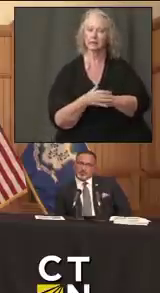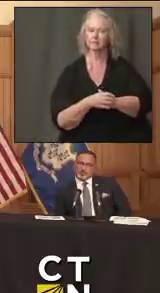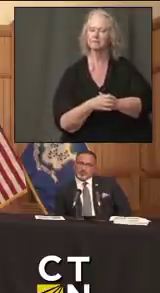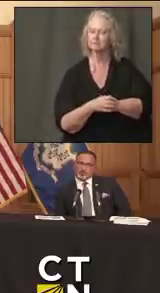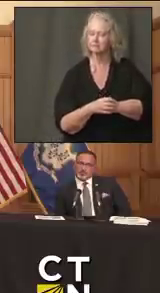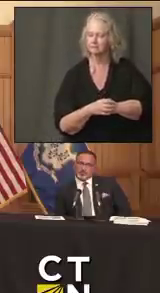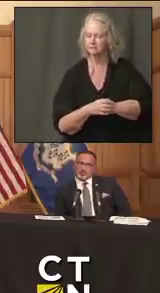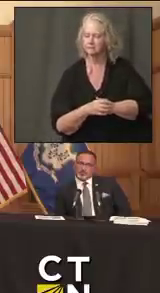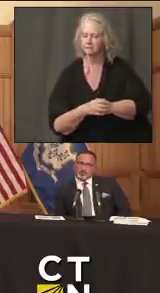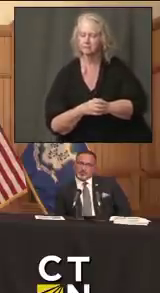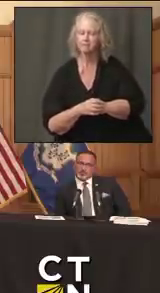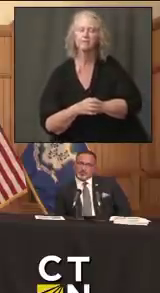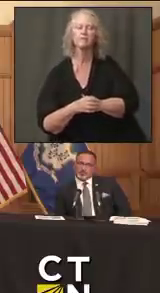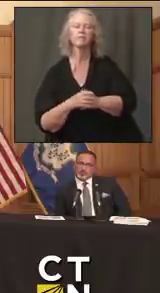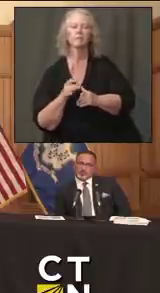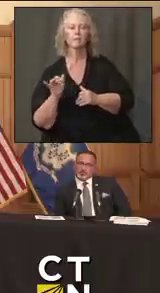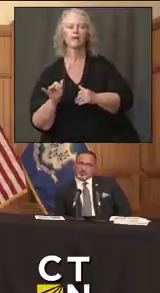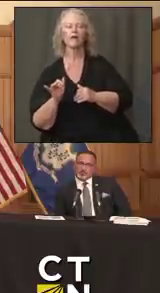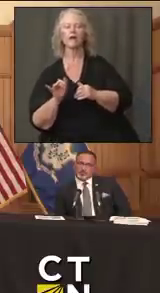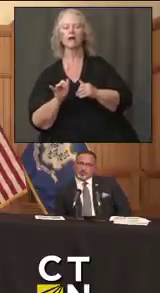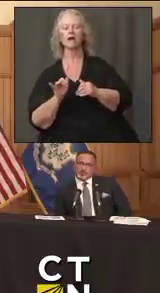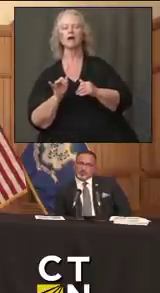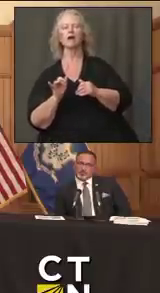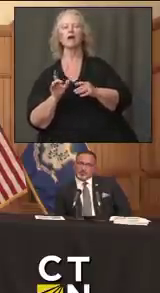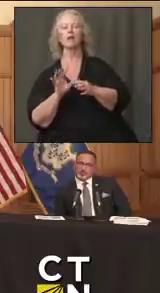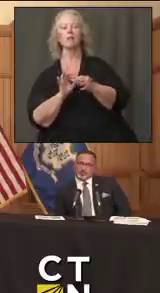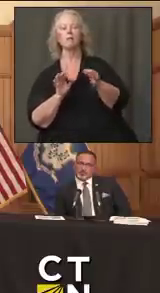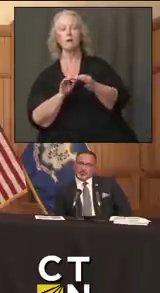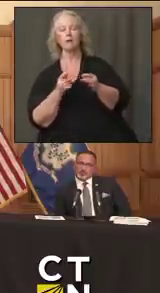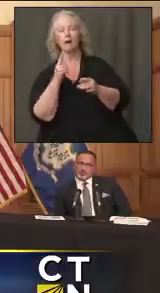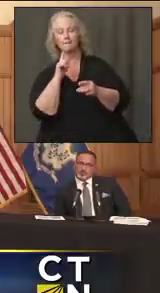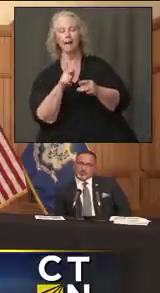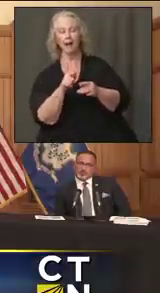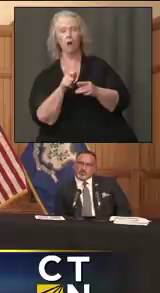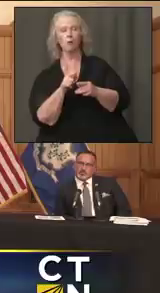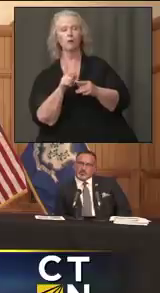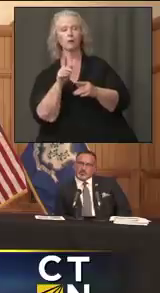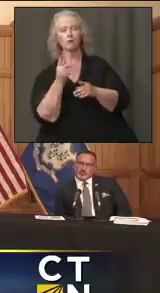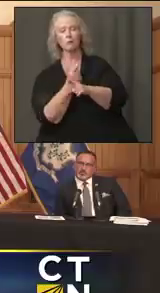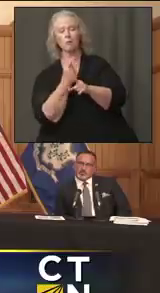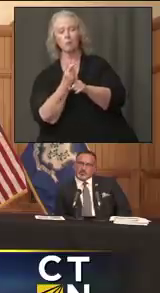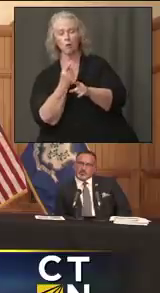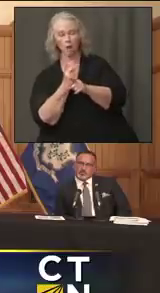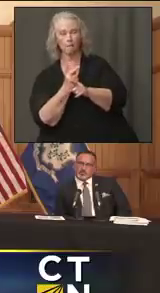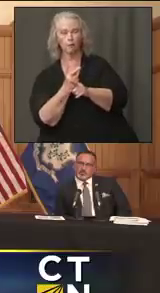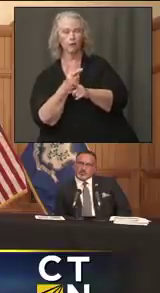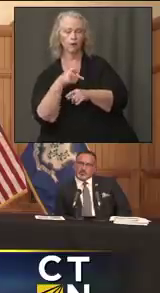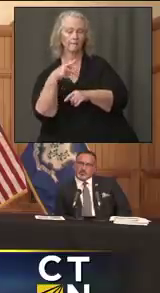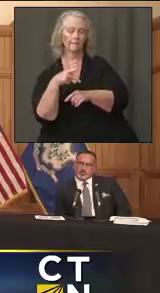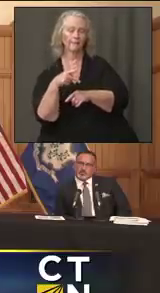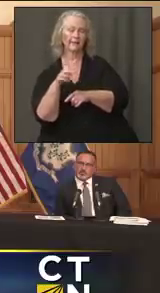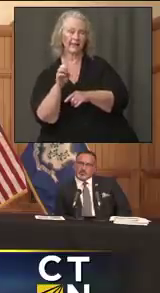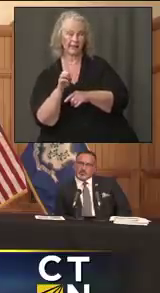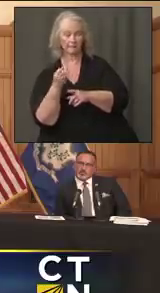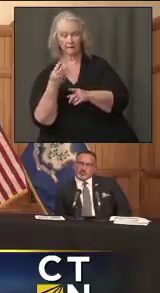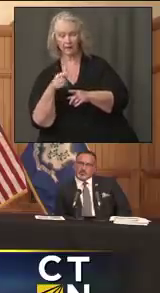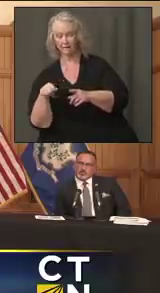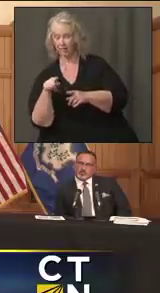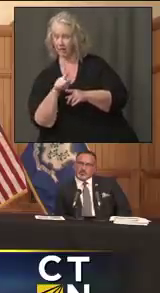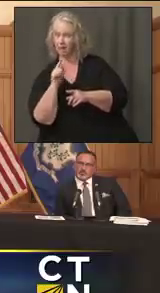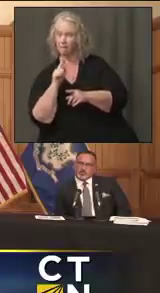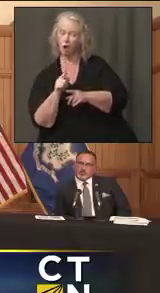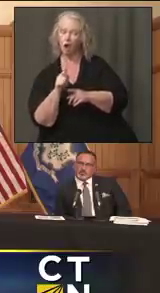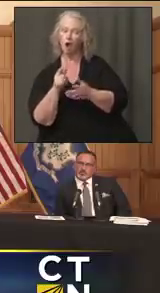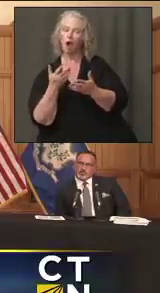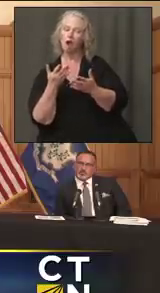And on the comments about having proper PPE, these long-term care workers, many of whom are people of color, they claim Cass's